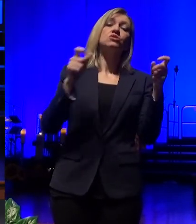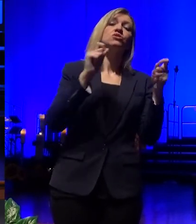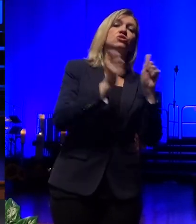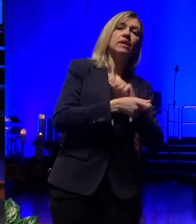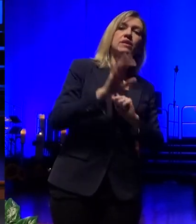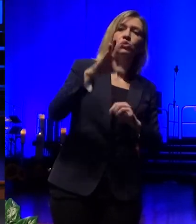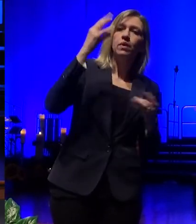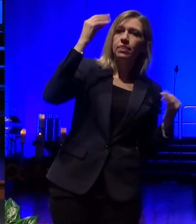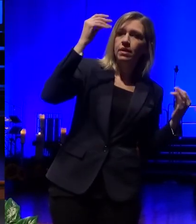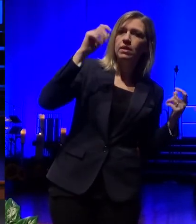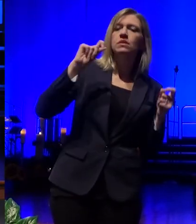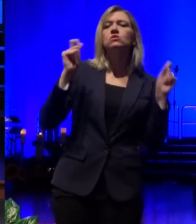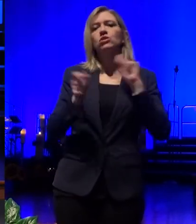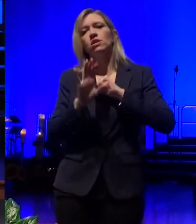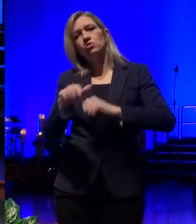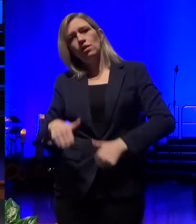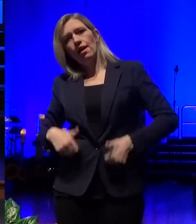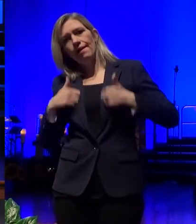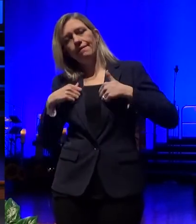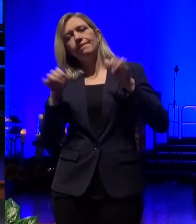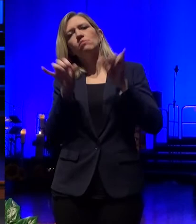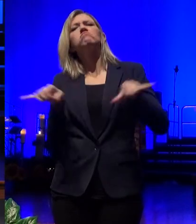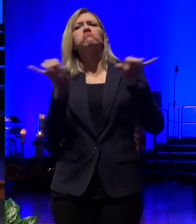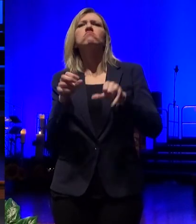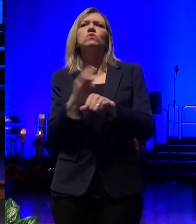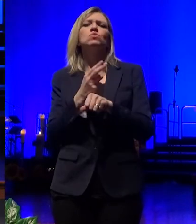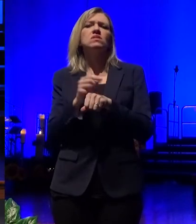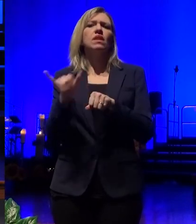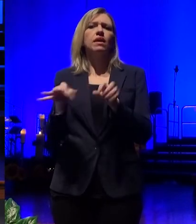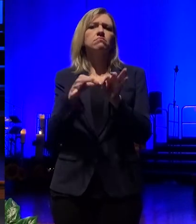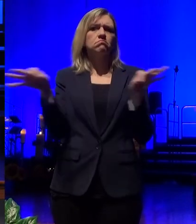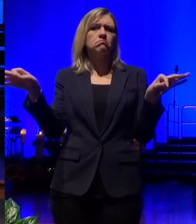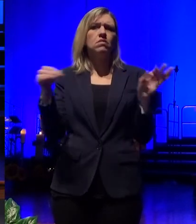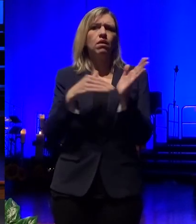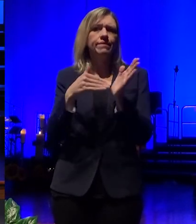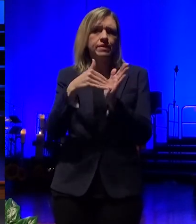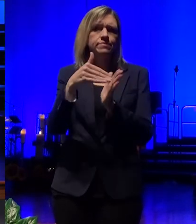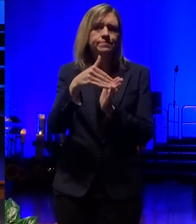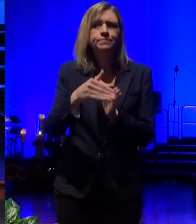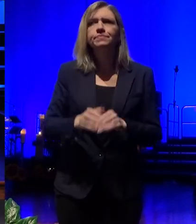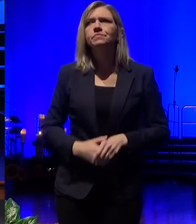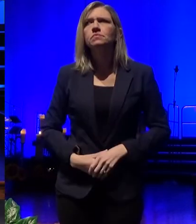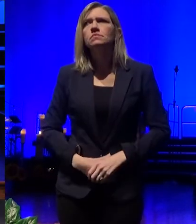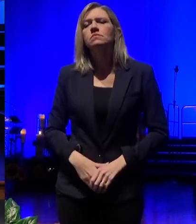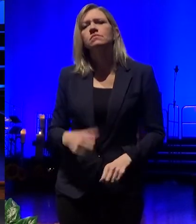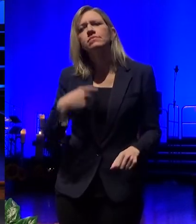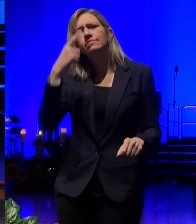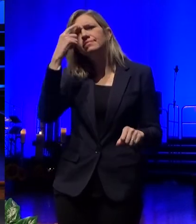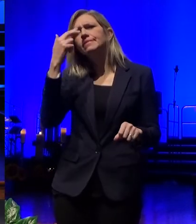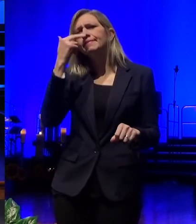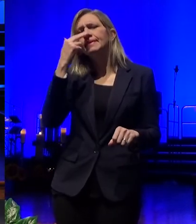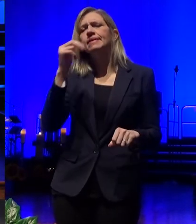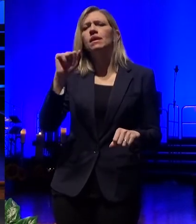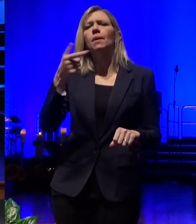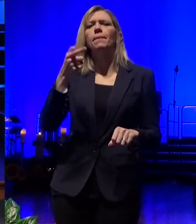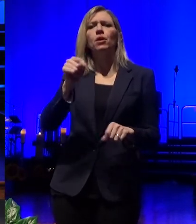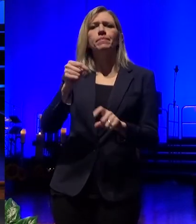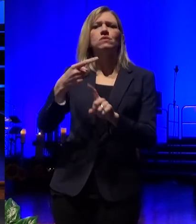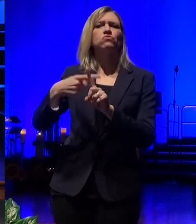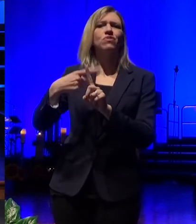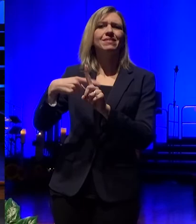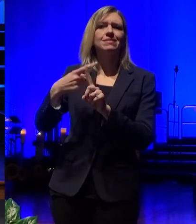life. We say it a lot around here. And I thought it was funny that an apartment renting